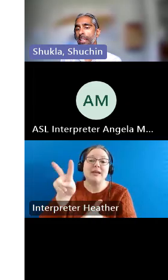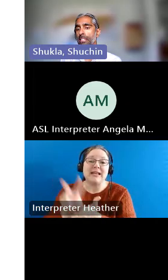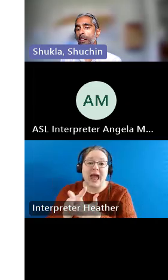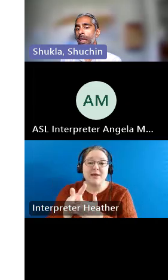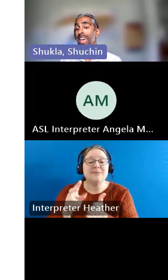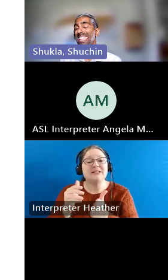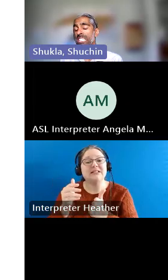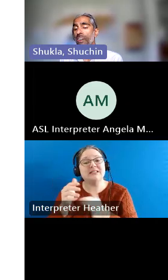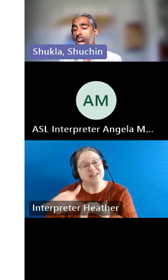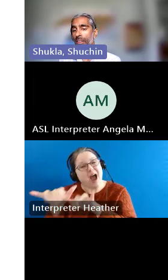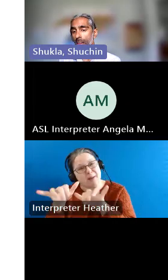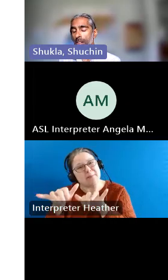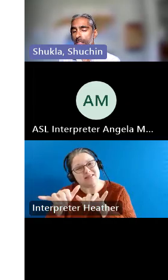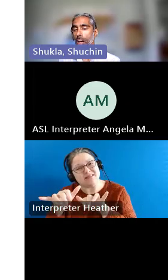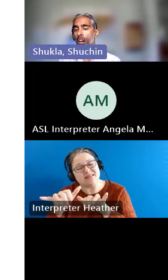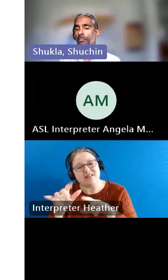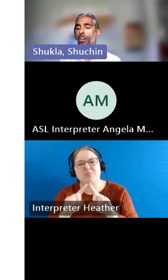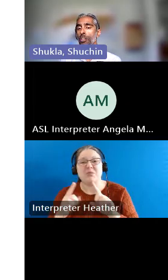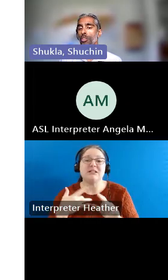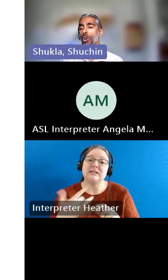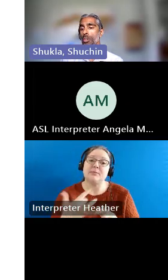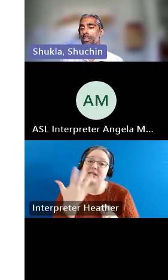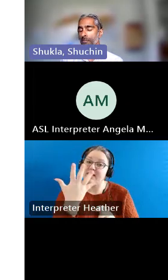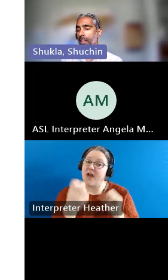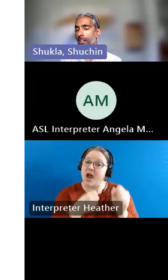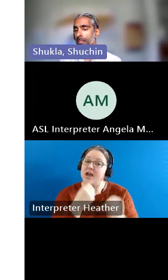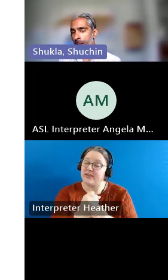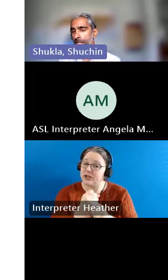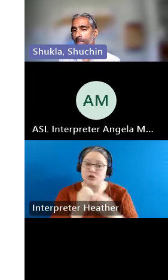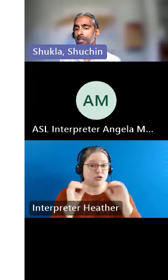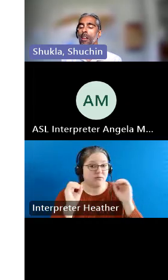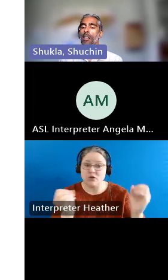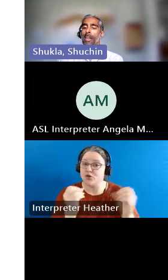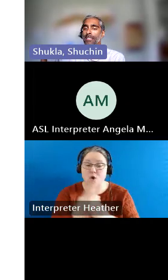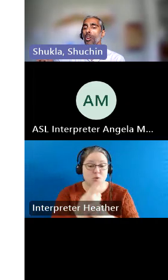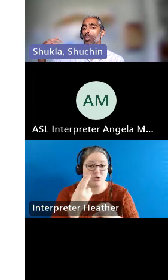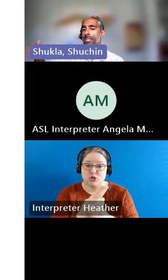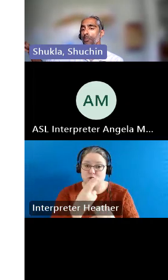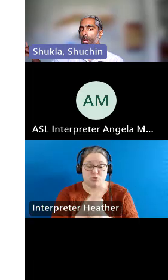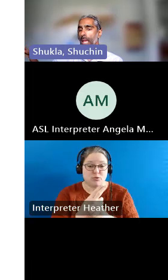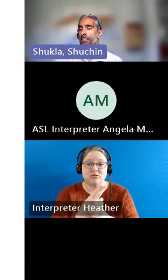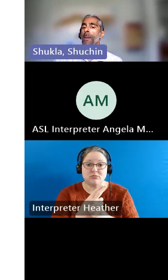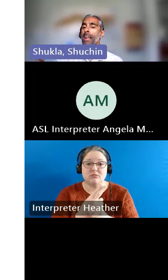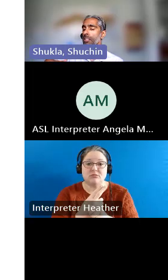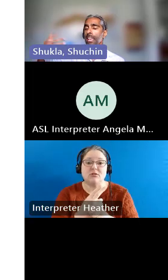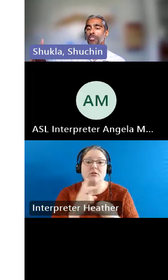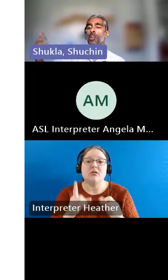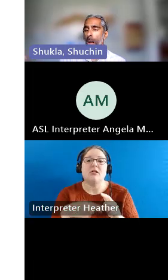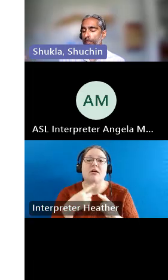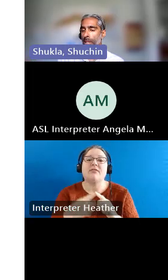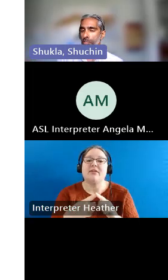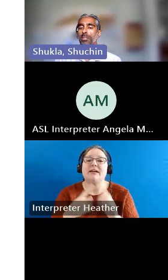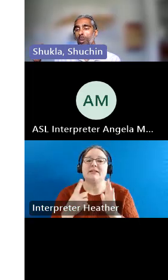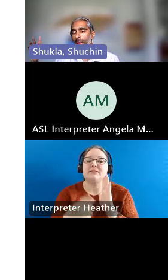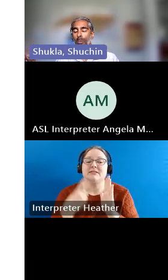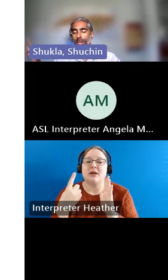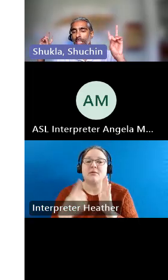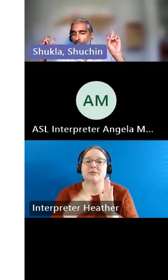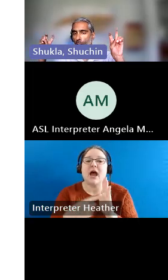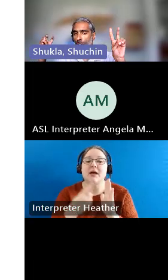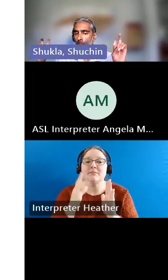But after getting to at least 5 years of no use of that substance, is their risk of relapse back to like general